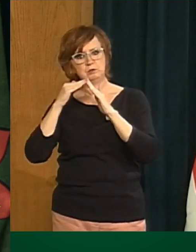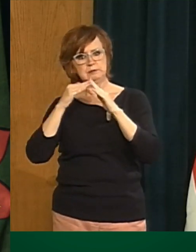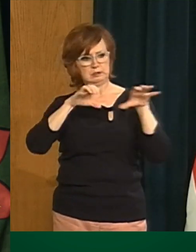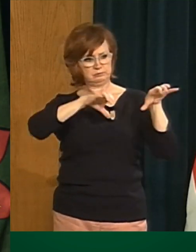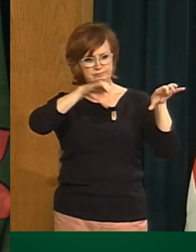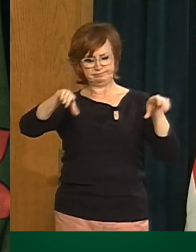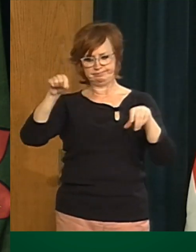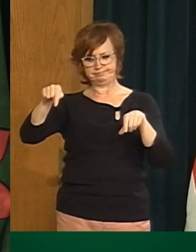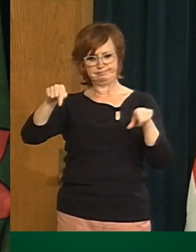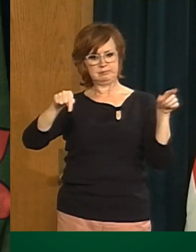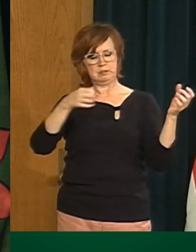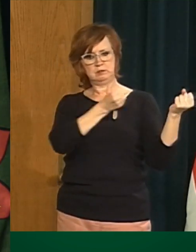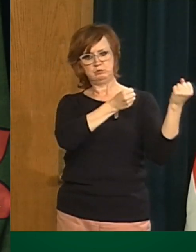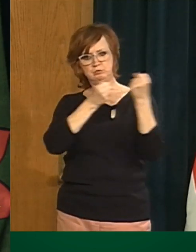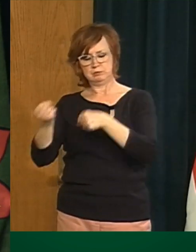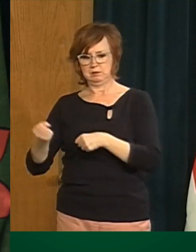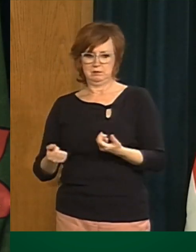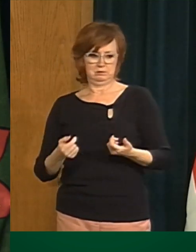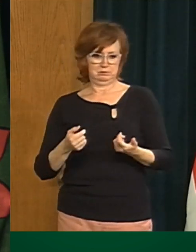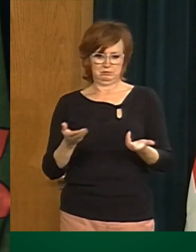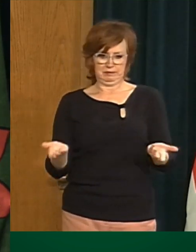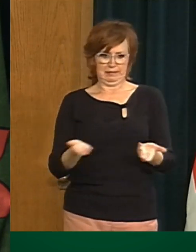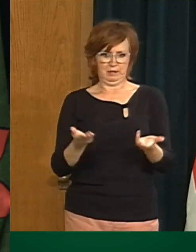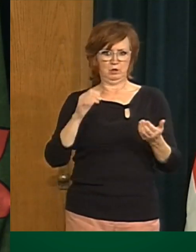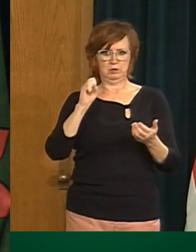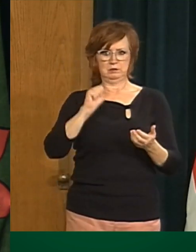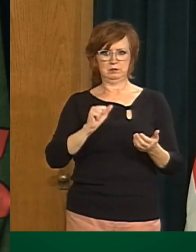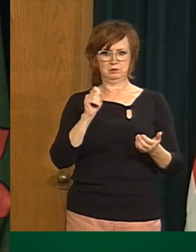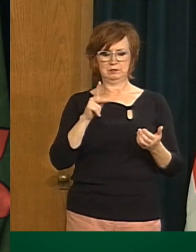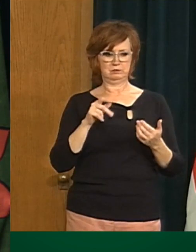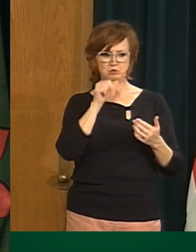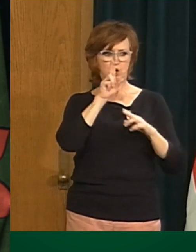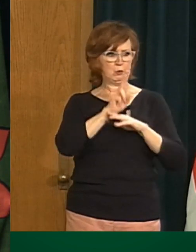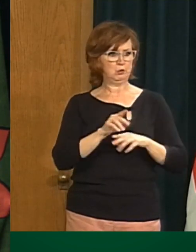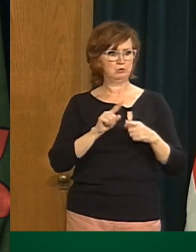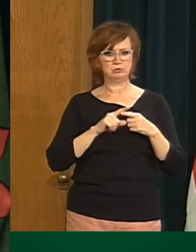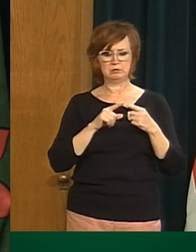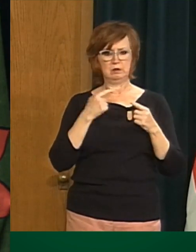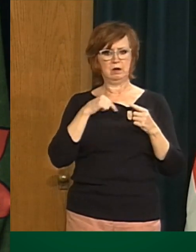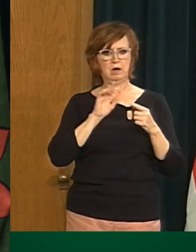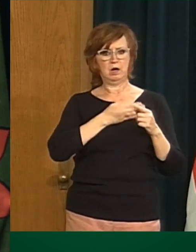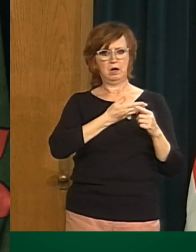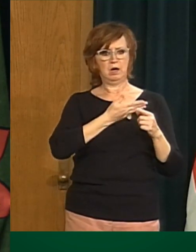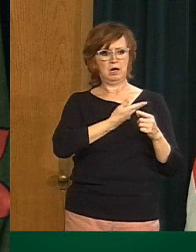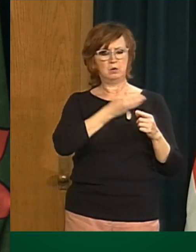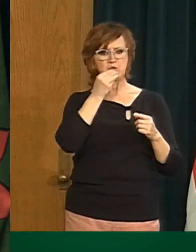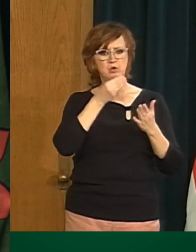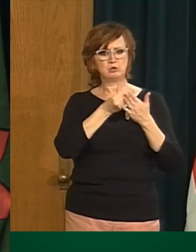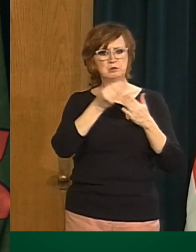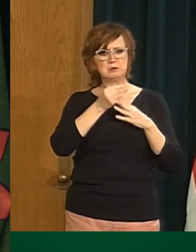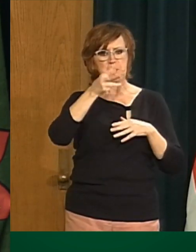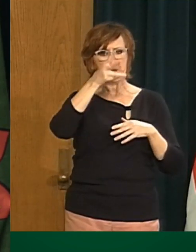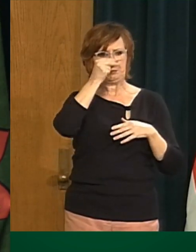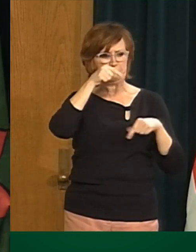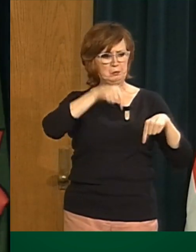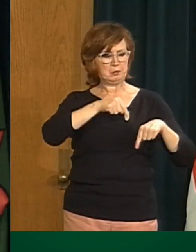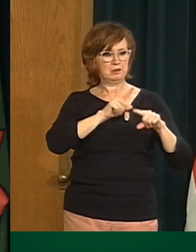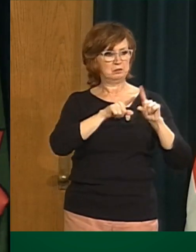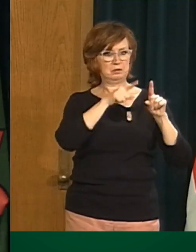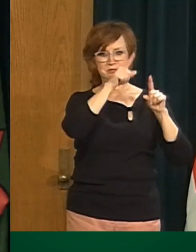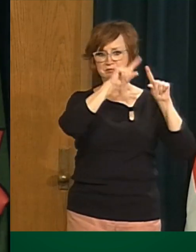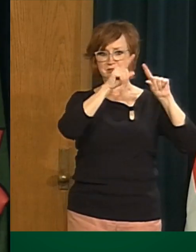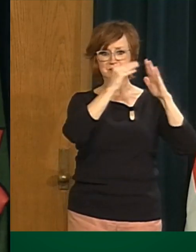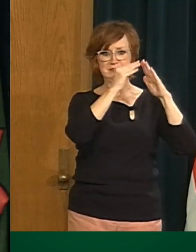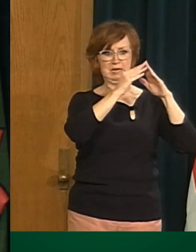will, than maybe what we're used to in many of the southern communities. So that's why it's so important for us to work in